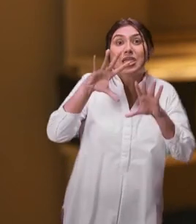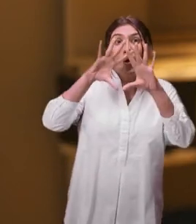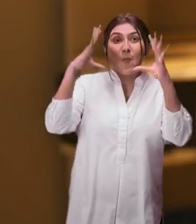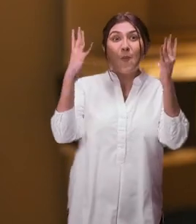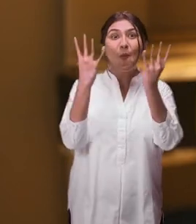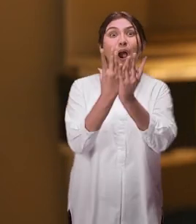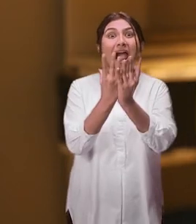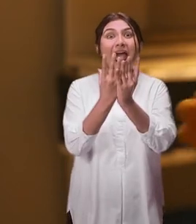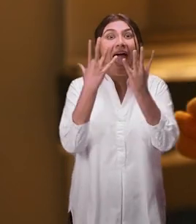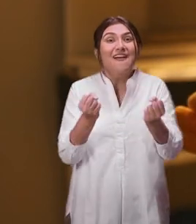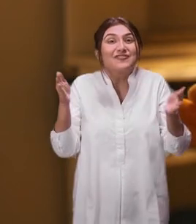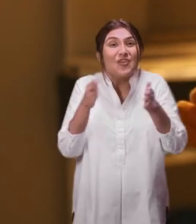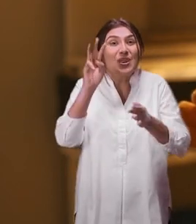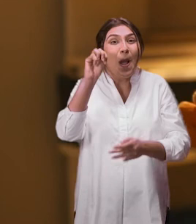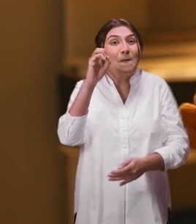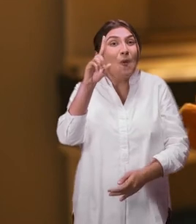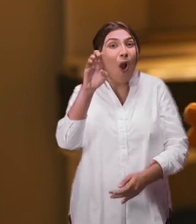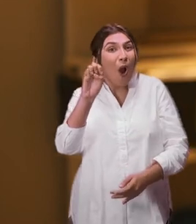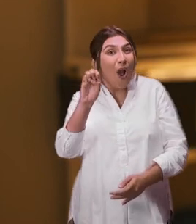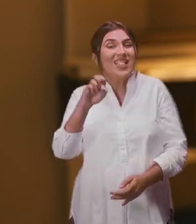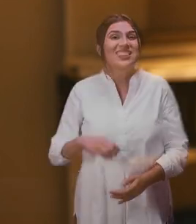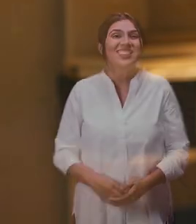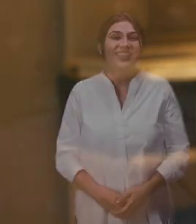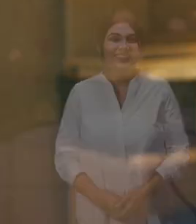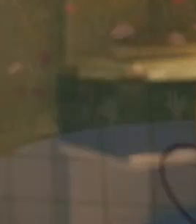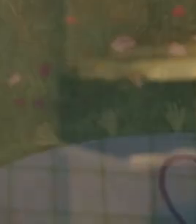world of Little Mole.